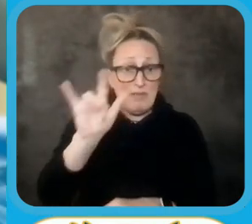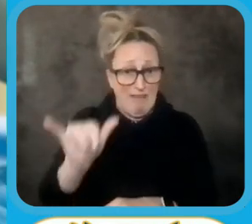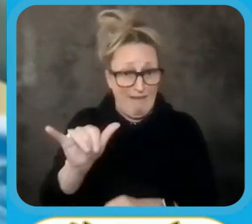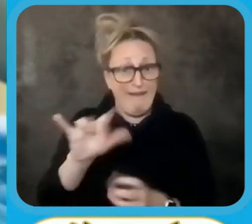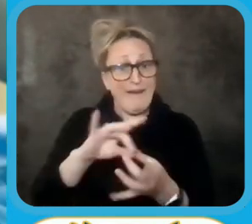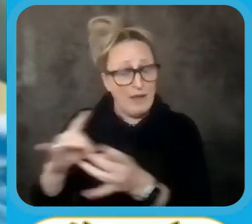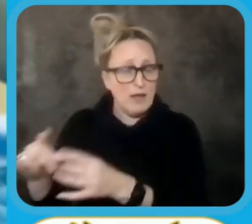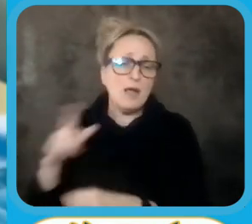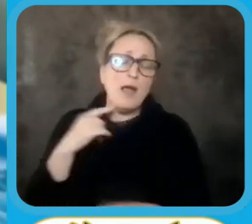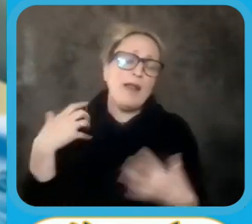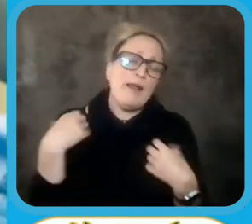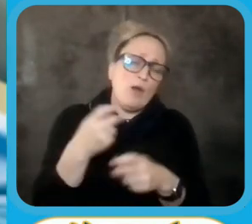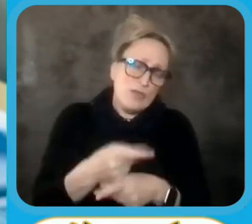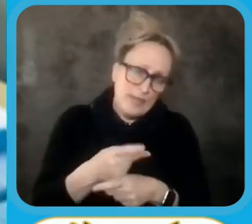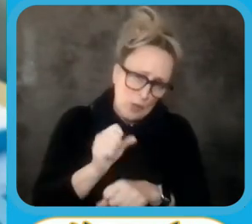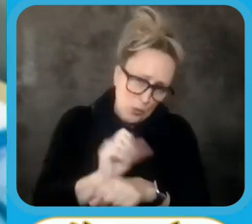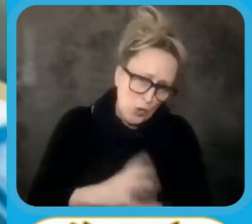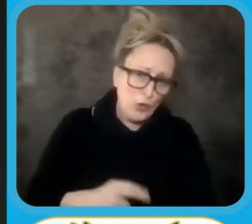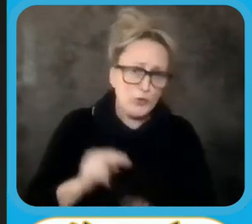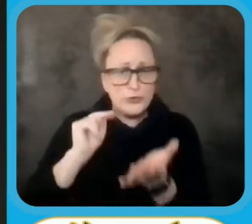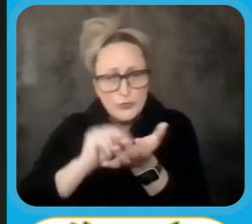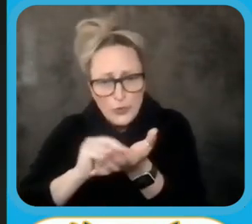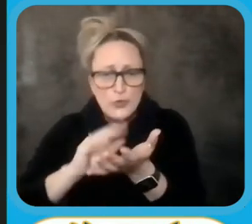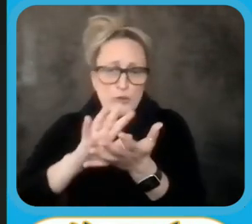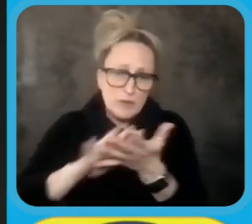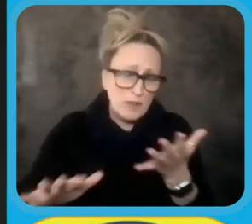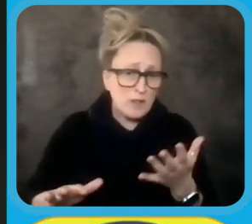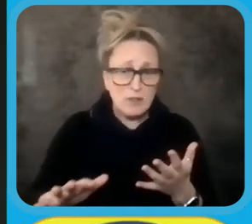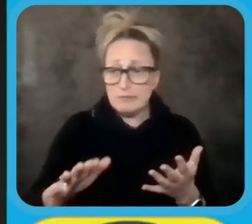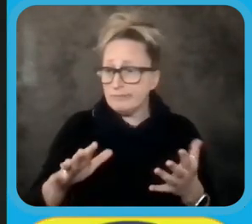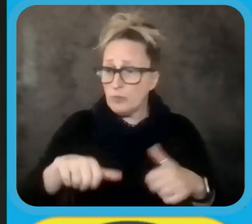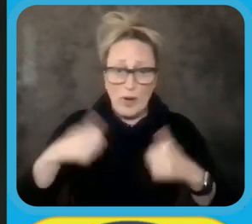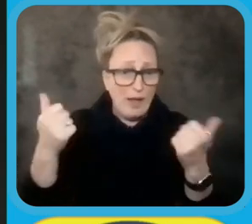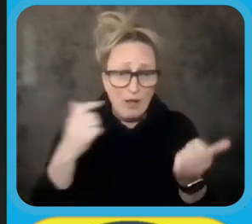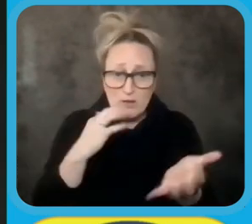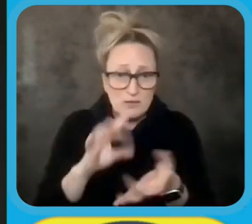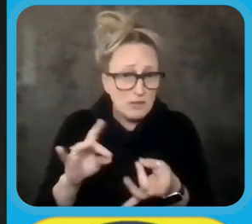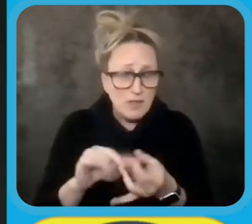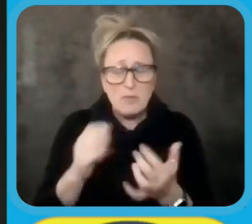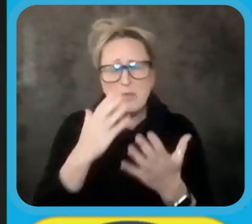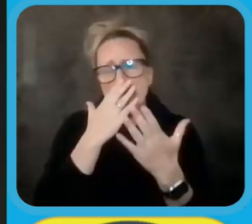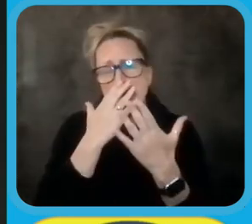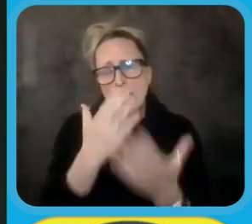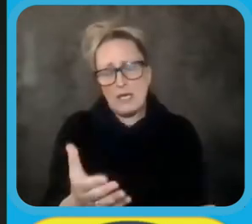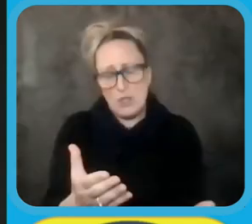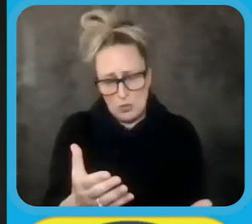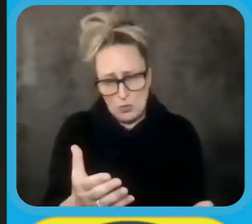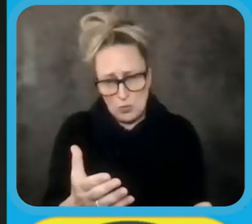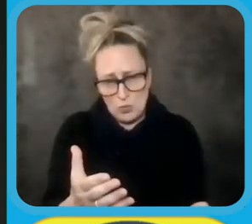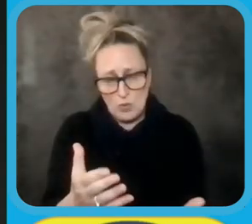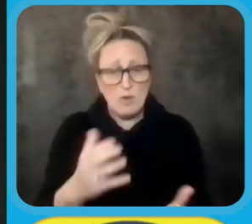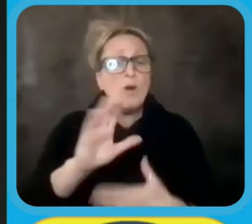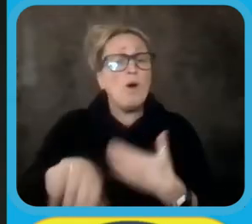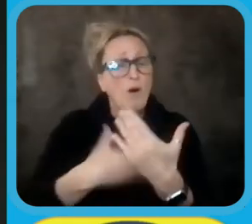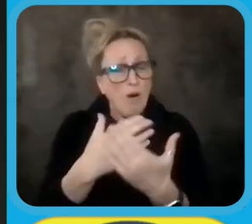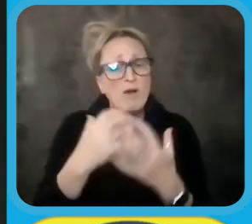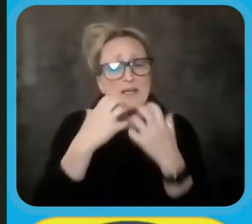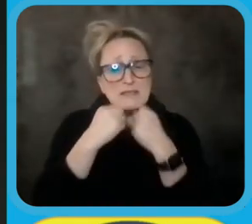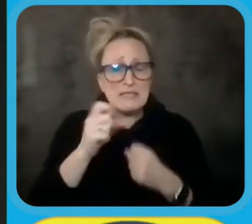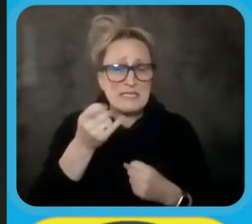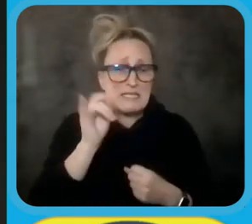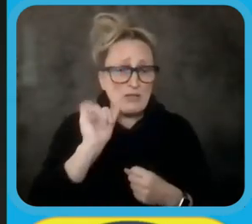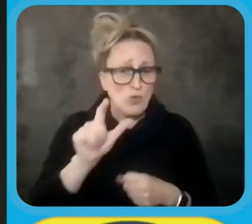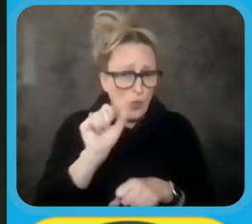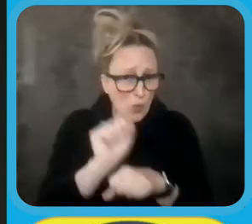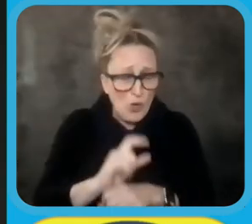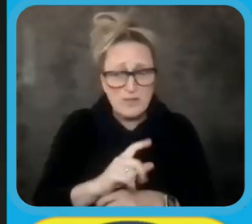our healthcare workers and nurses. What else can we say but thank you? All essential workers have endured struggles